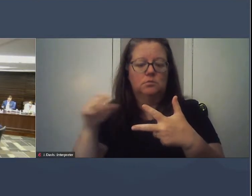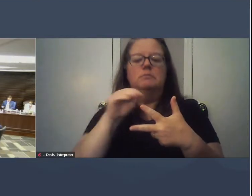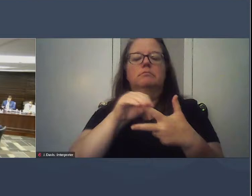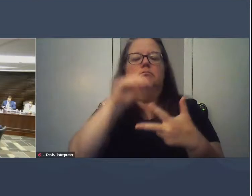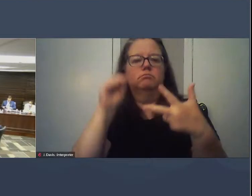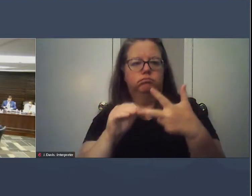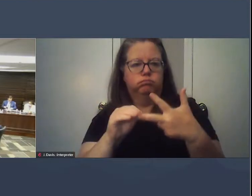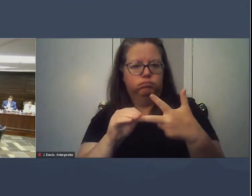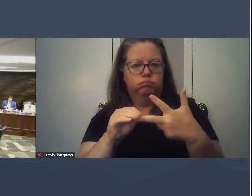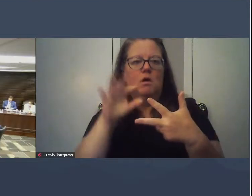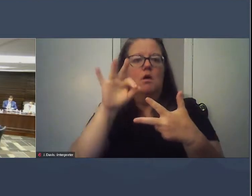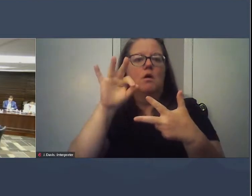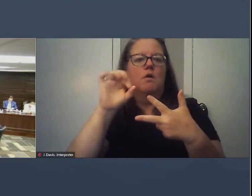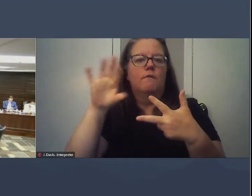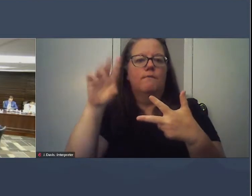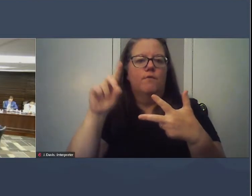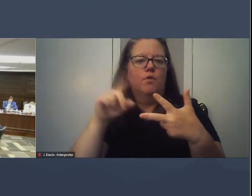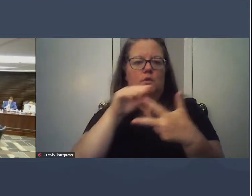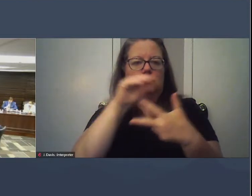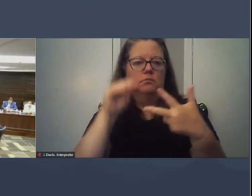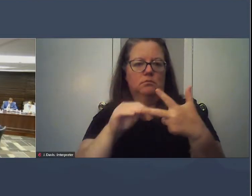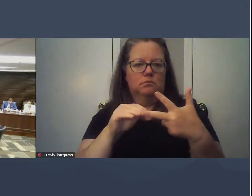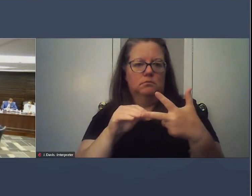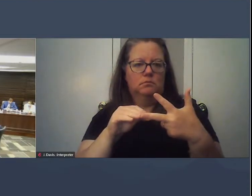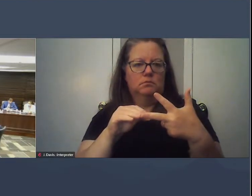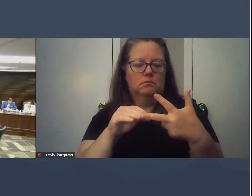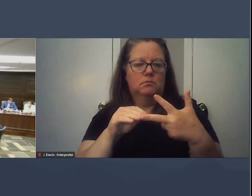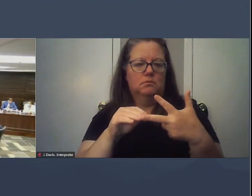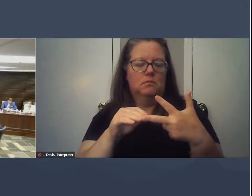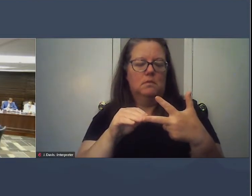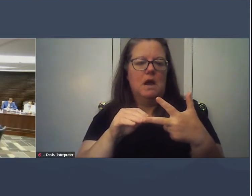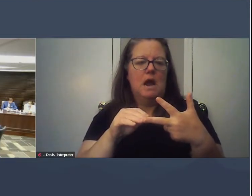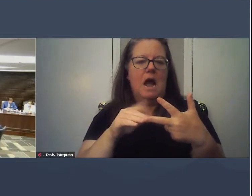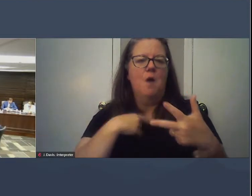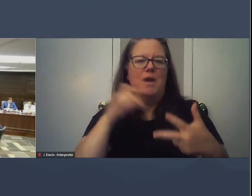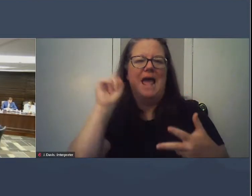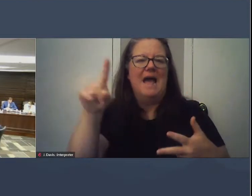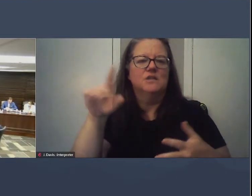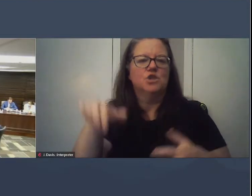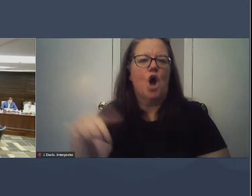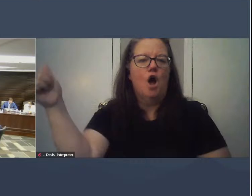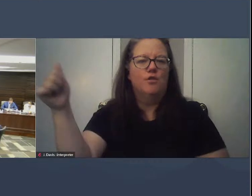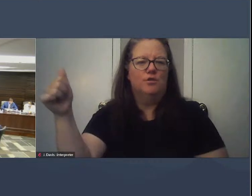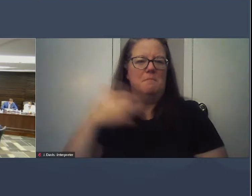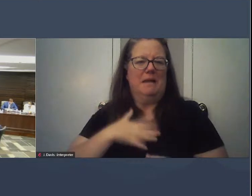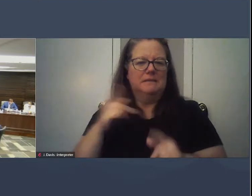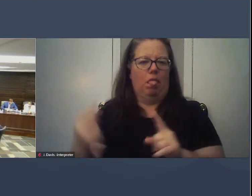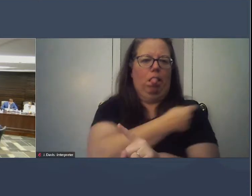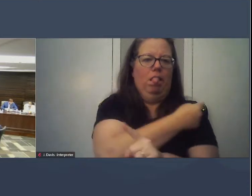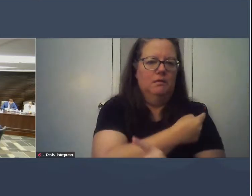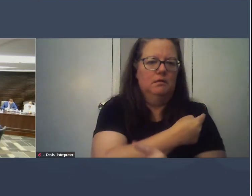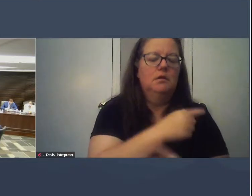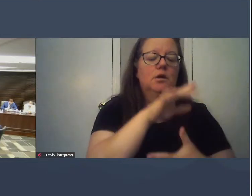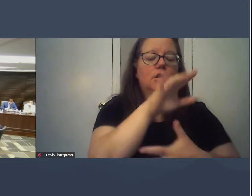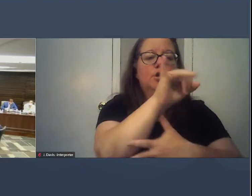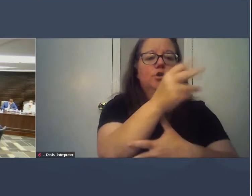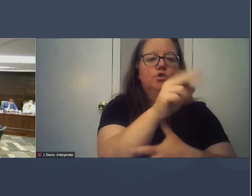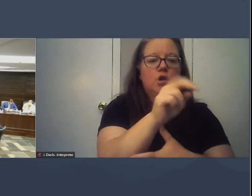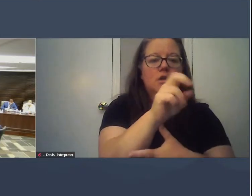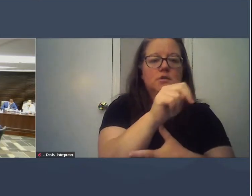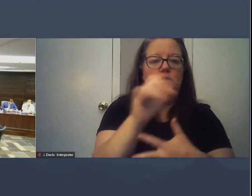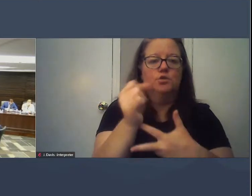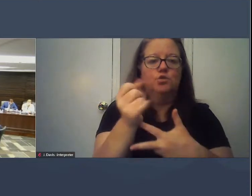last? Okay. Because mine don't have nothing to do with what this. I need to ask something. Okay. Johnson, Jones, and then